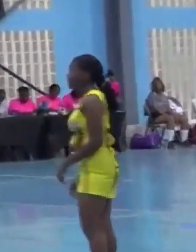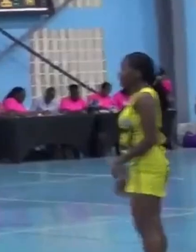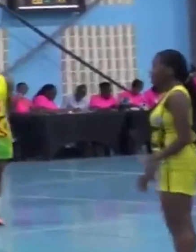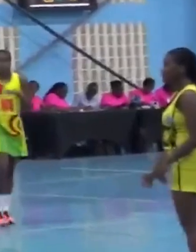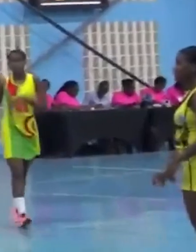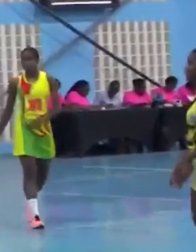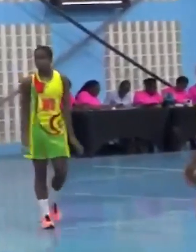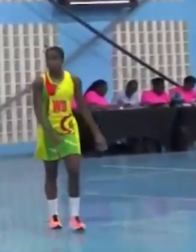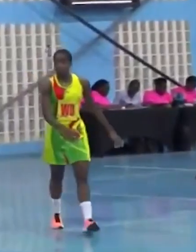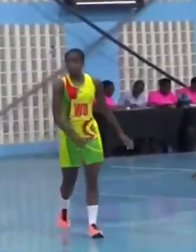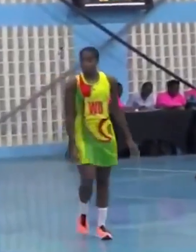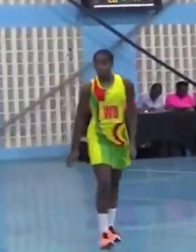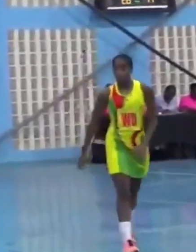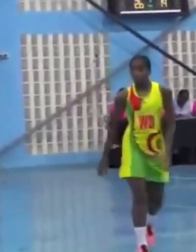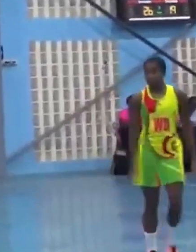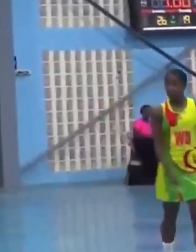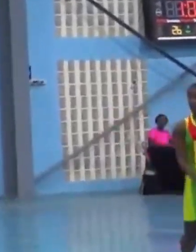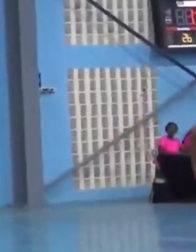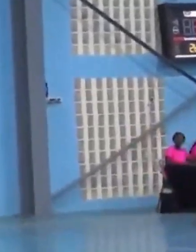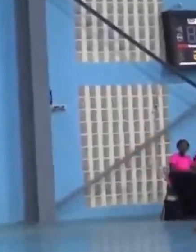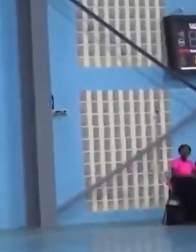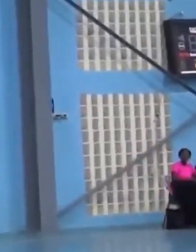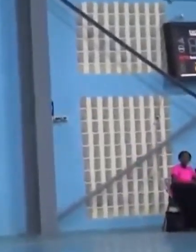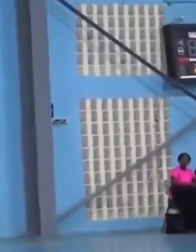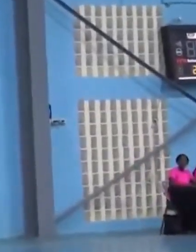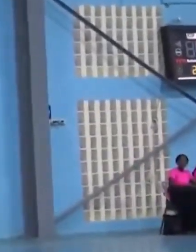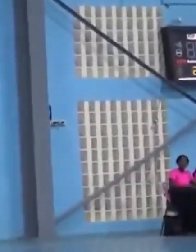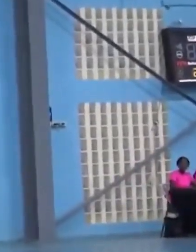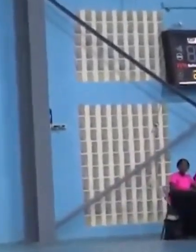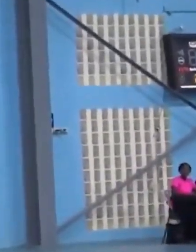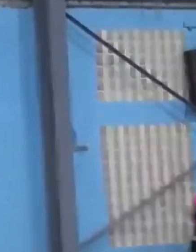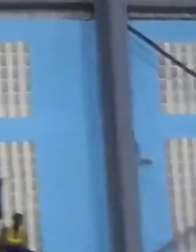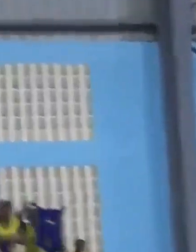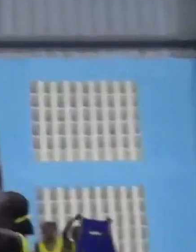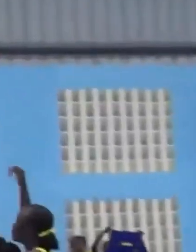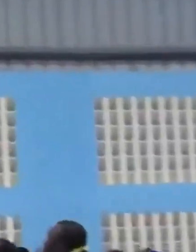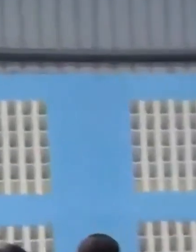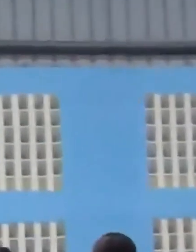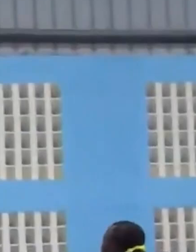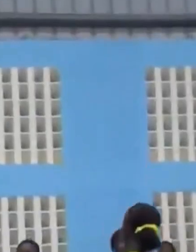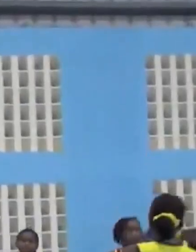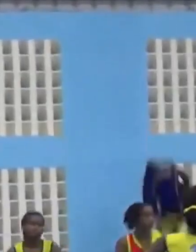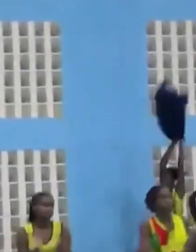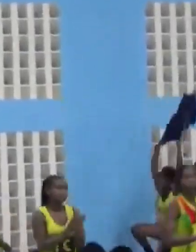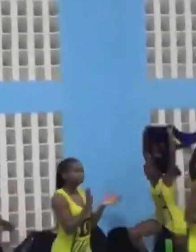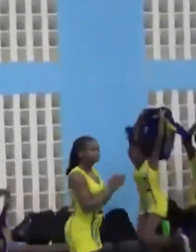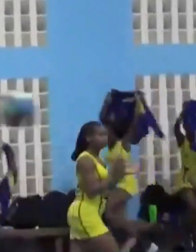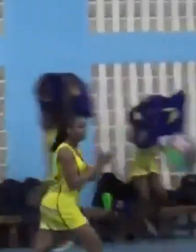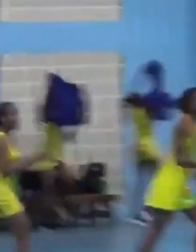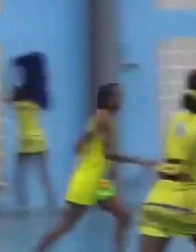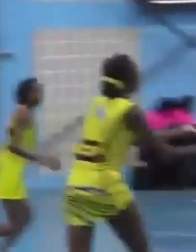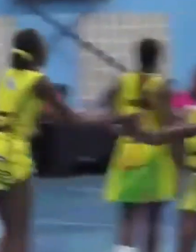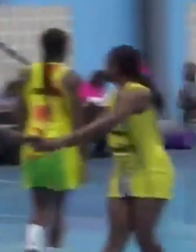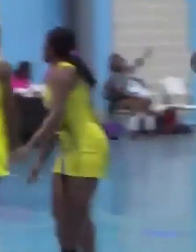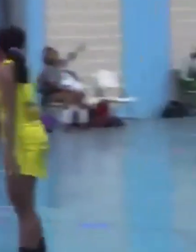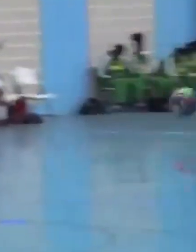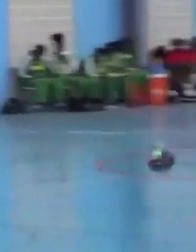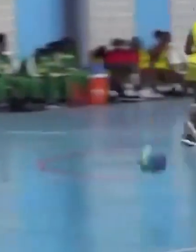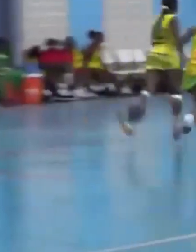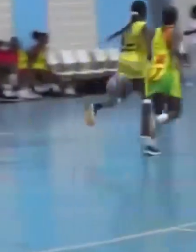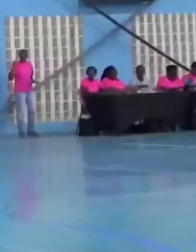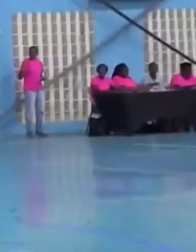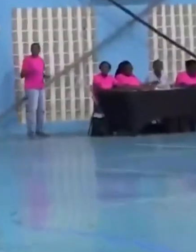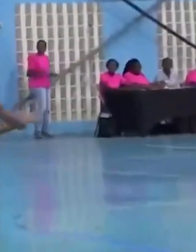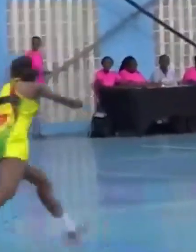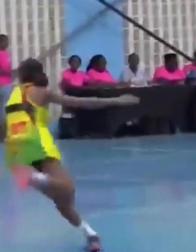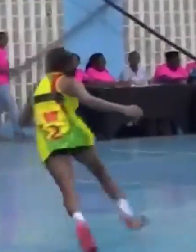shooter, the wing attack, the new wing attack, who seems to be feeding the goal shooter, and the goal